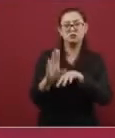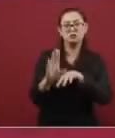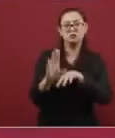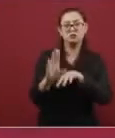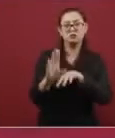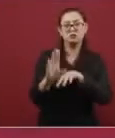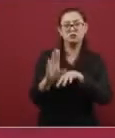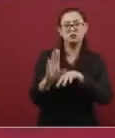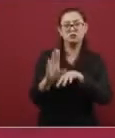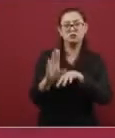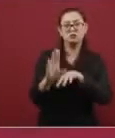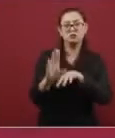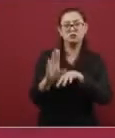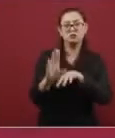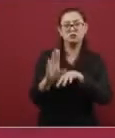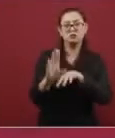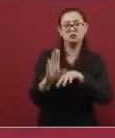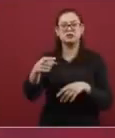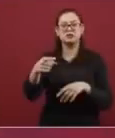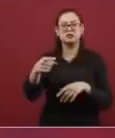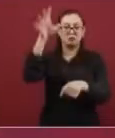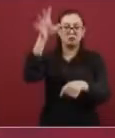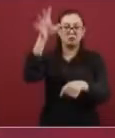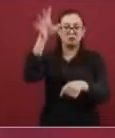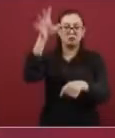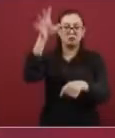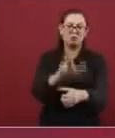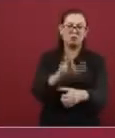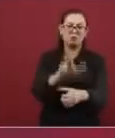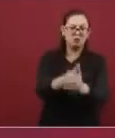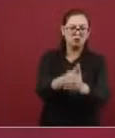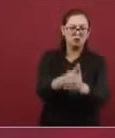the Chinese immigrants that were